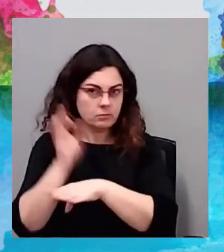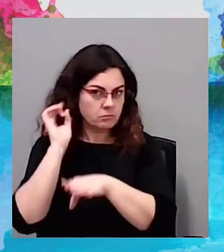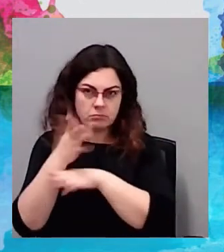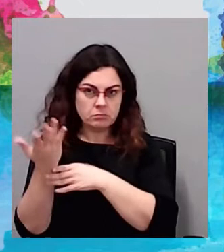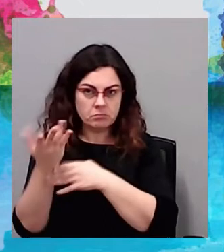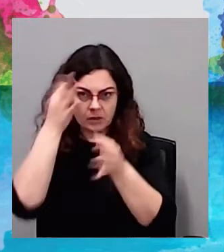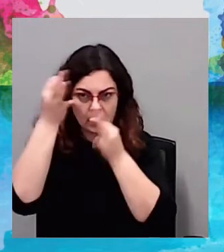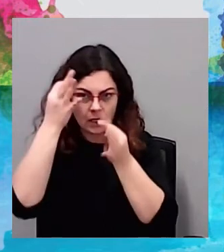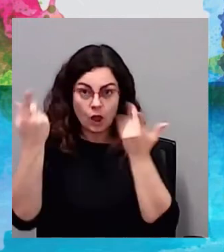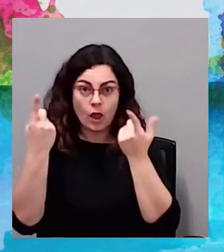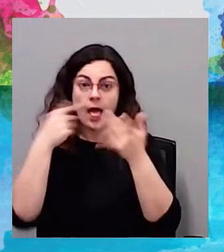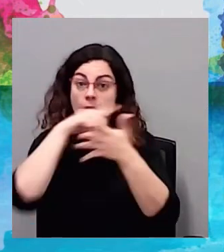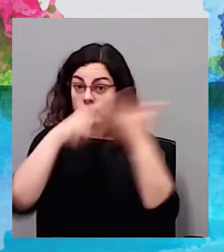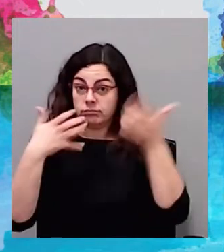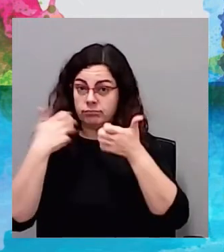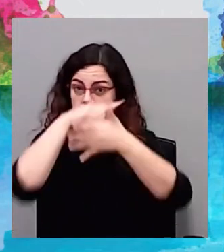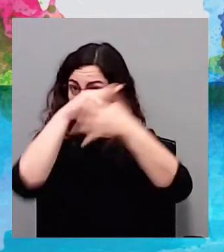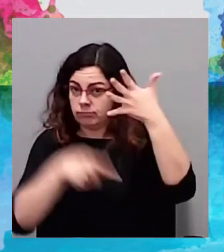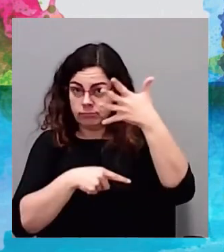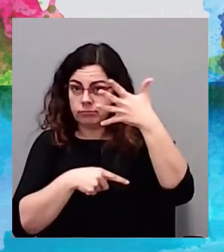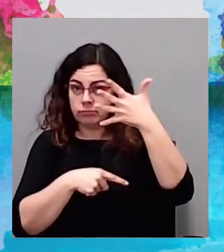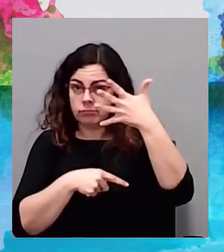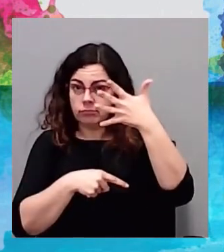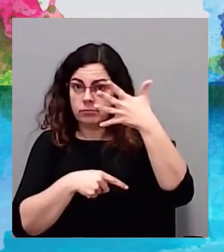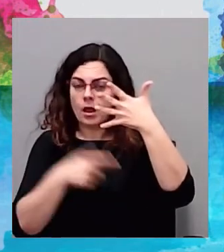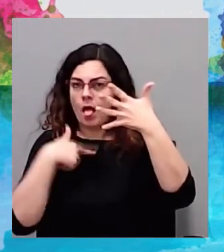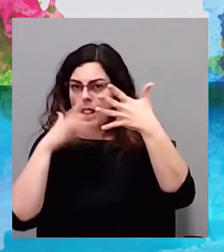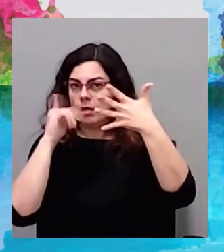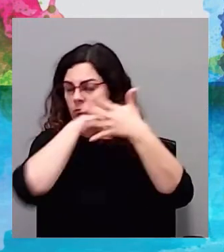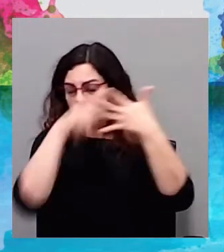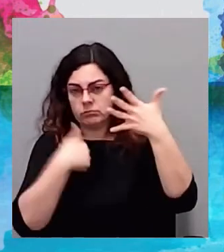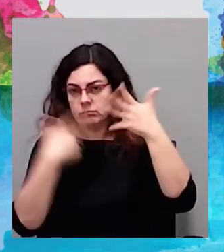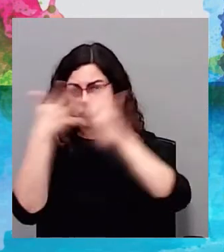art, of these 5 works that we have here.